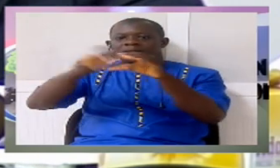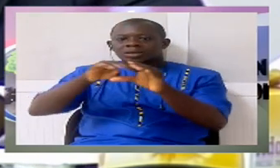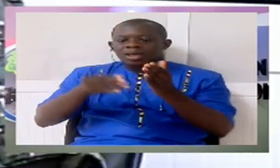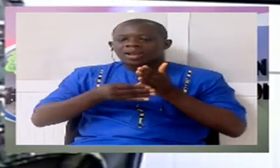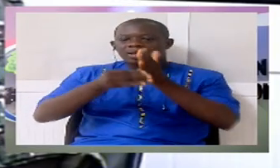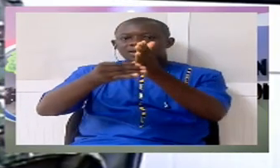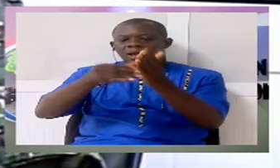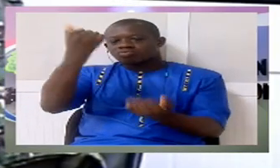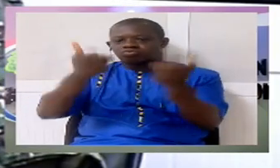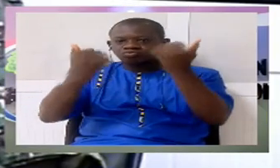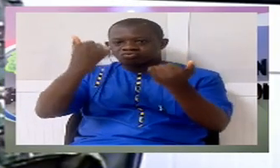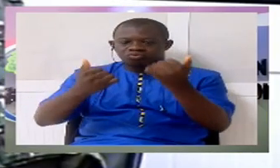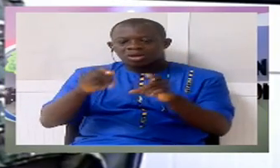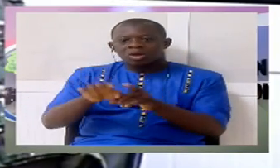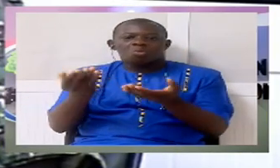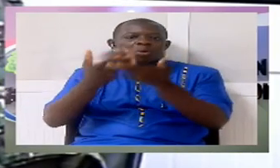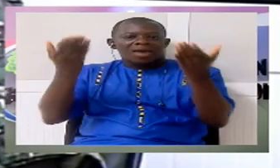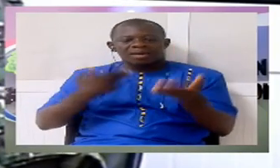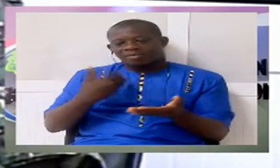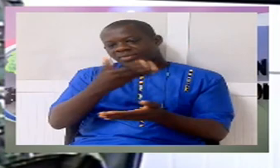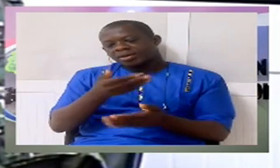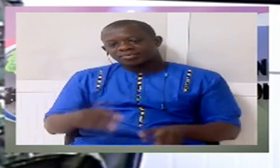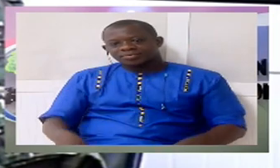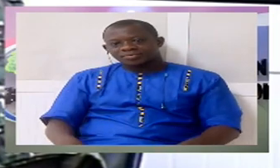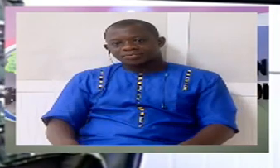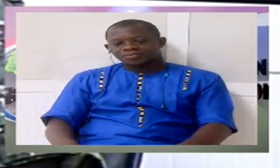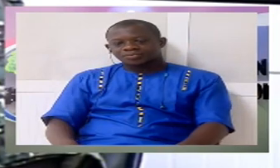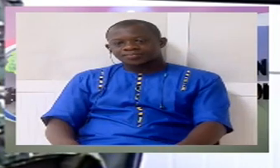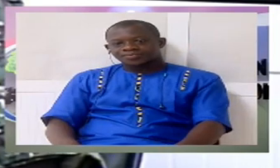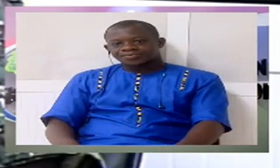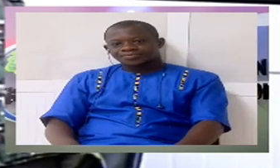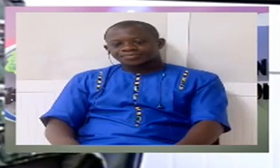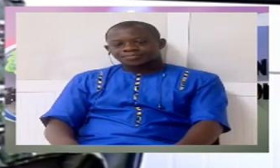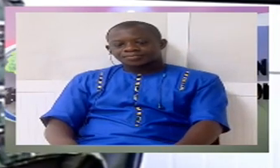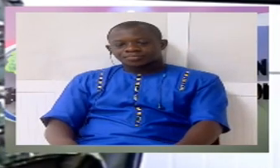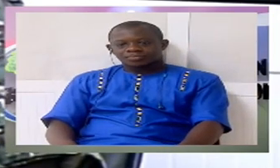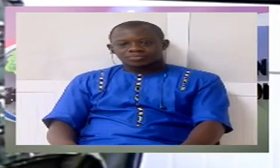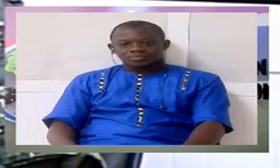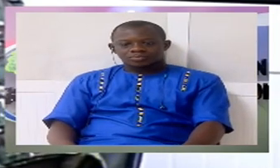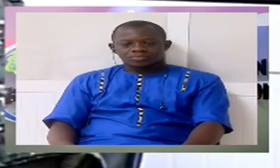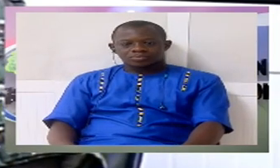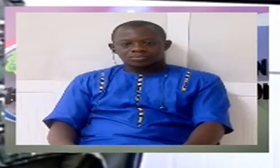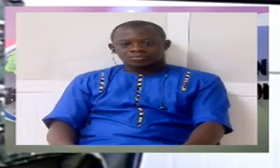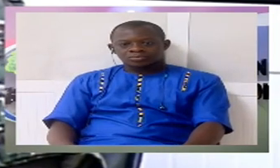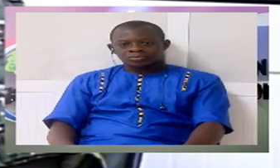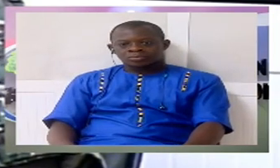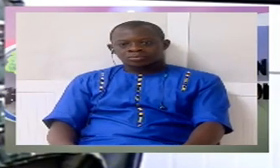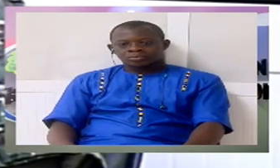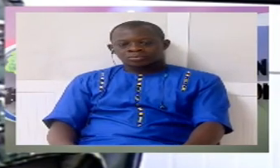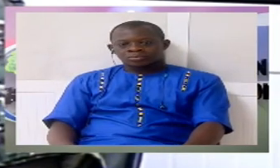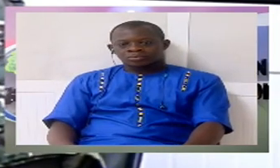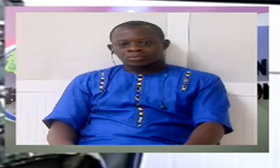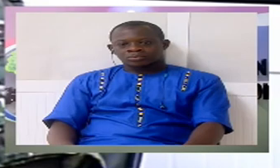vehicle? Lan mo won djiblu way bi tax be ñu am ku liggey NIA nek bok ak convoy commander bi ben moto